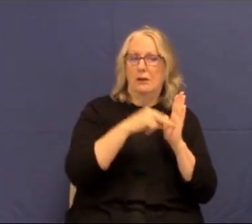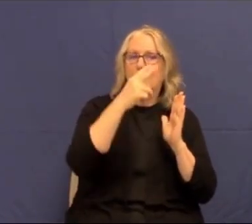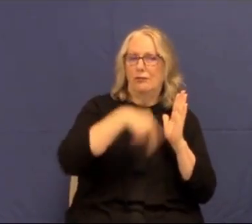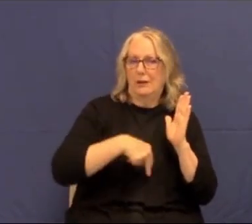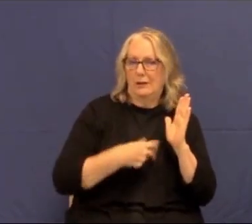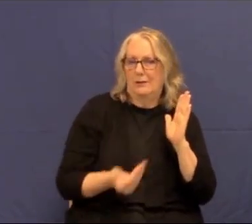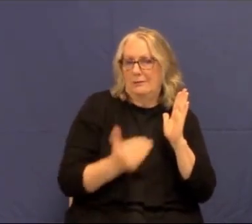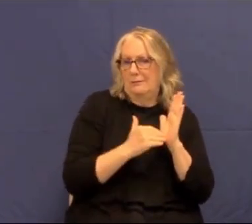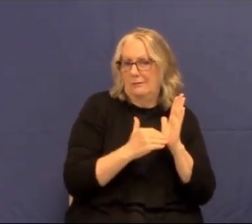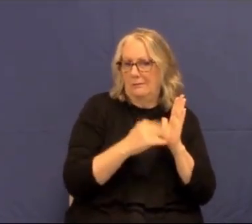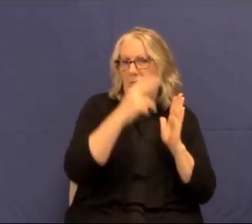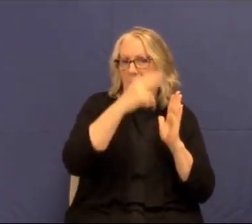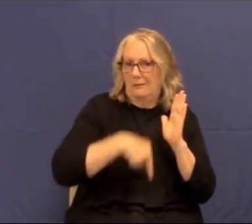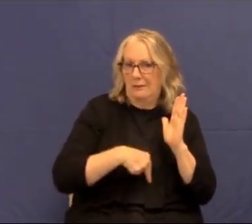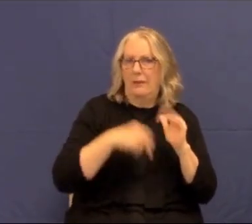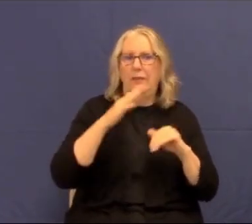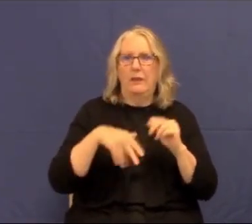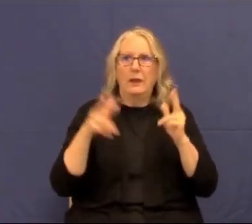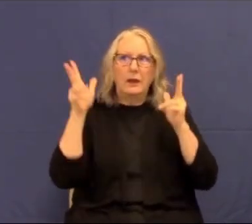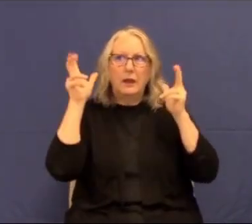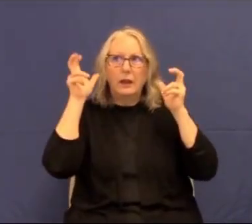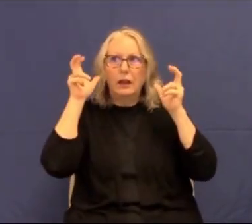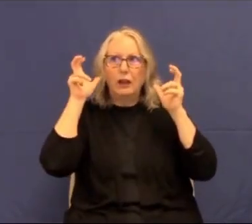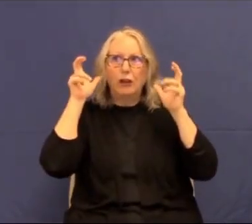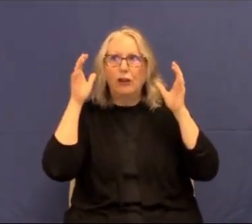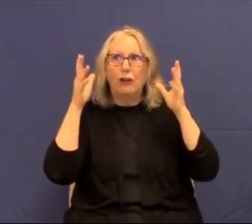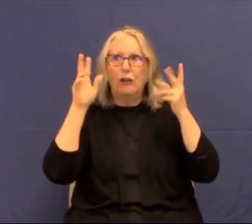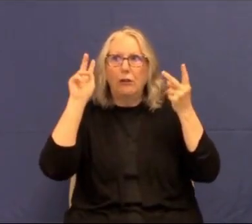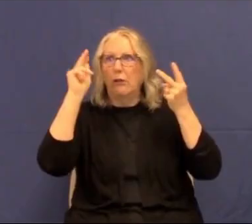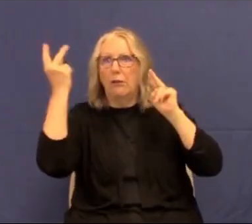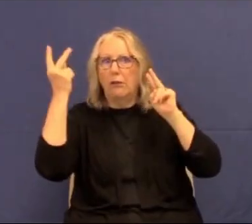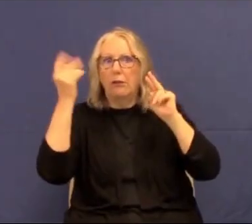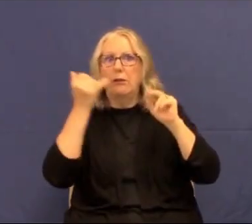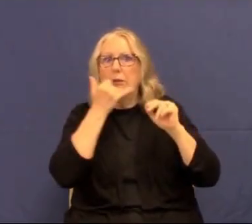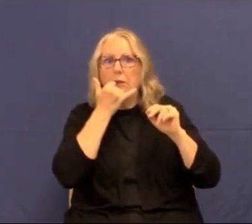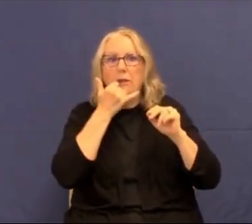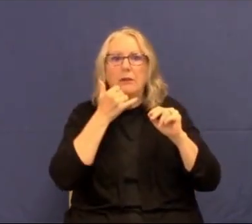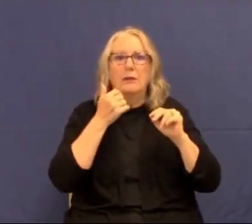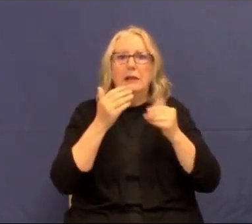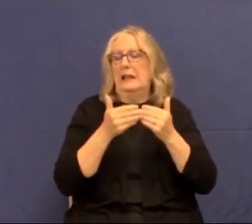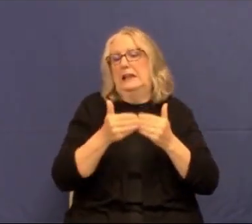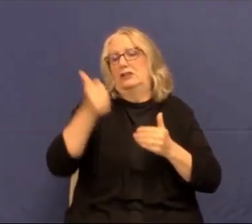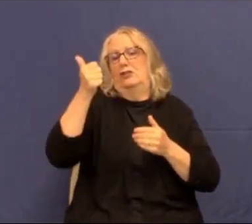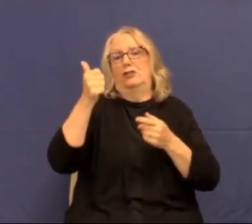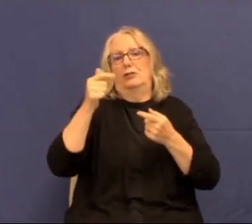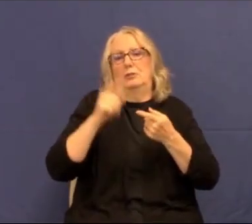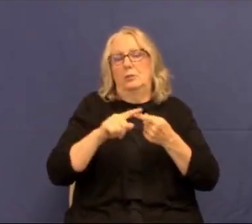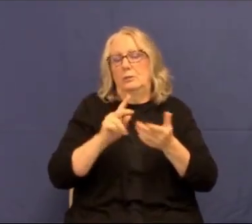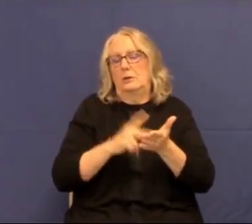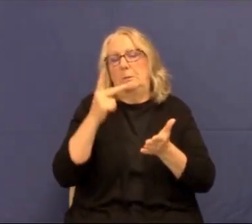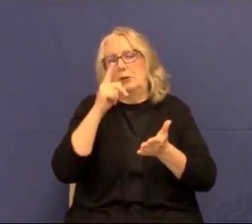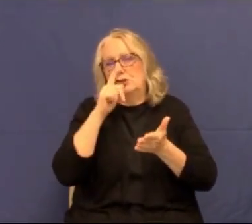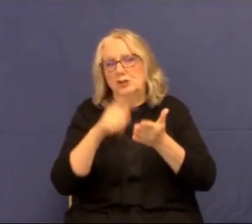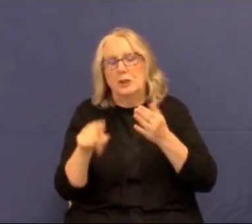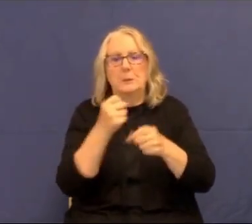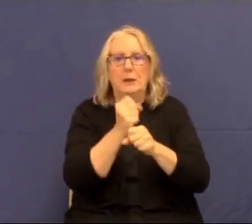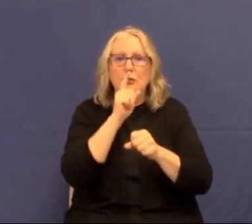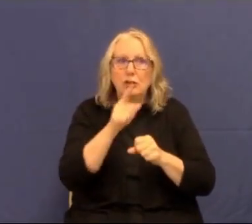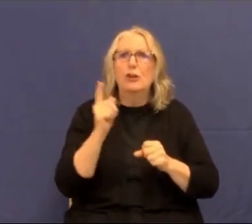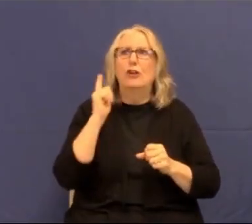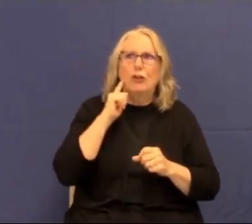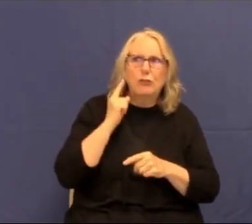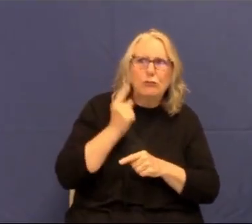be able to read rather than just hear it, because then it's an easier way of double